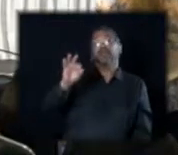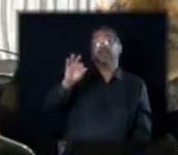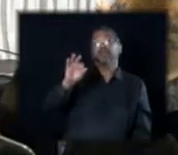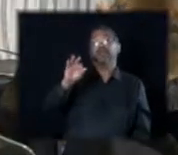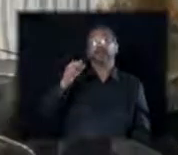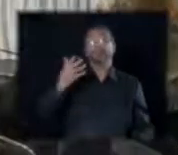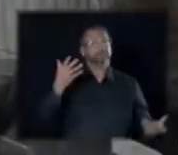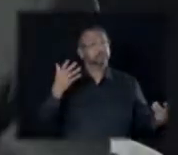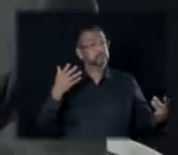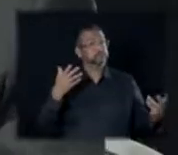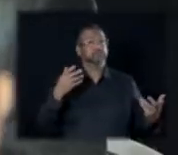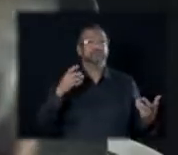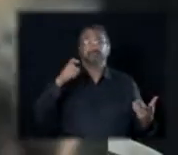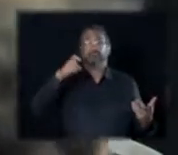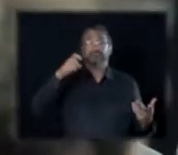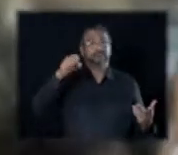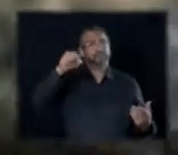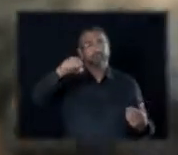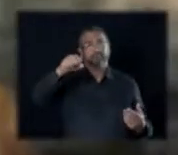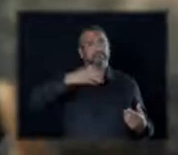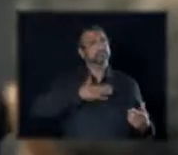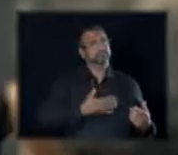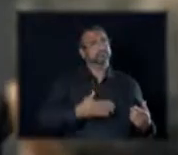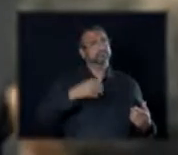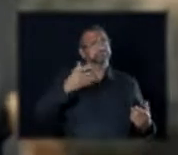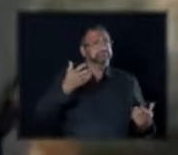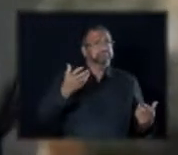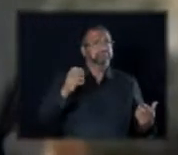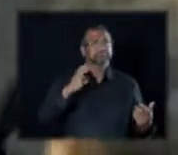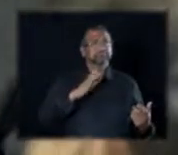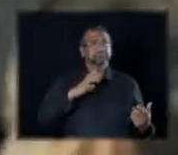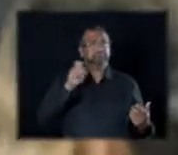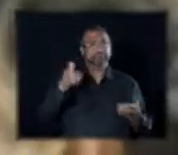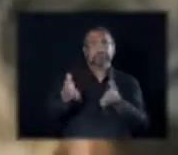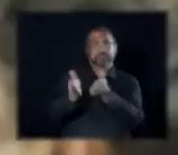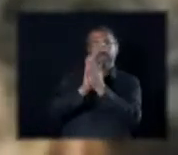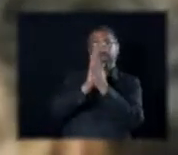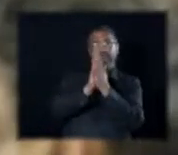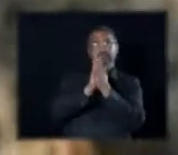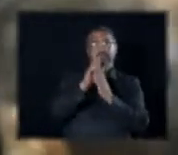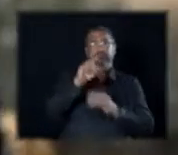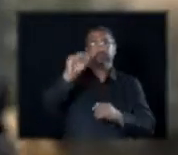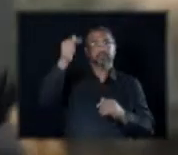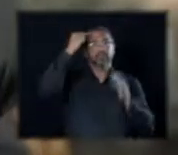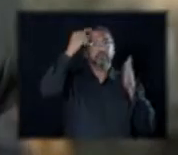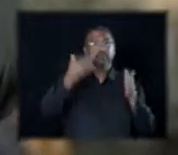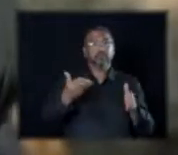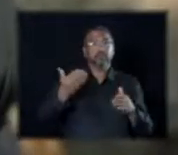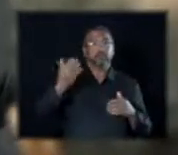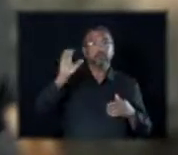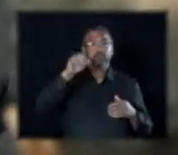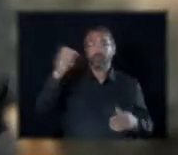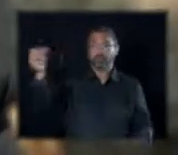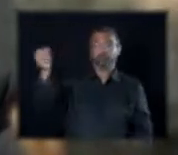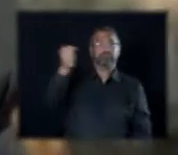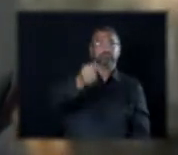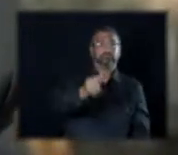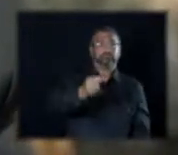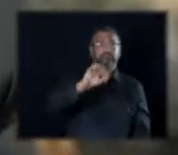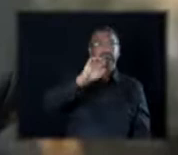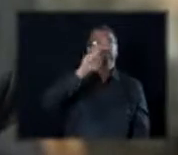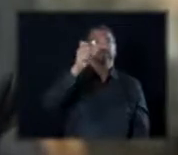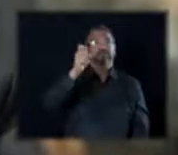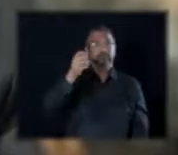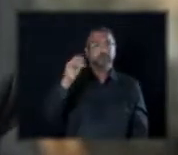If the need comes up, we will gladly ask former governors or other